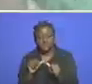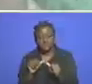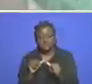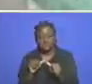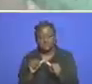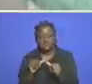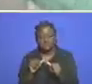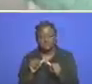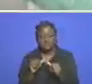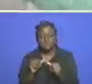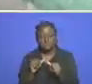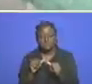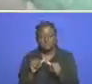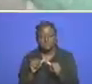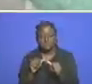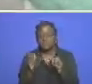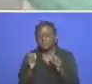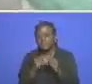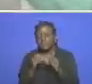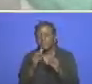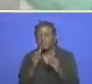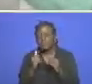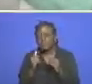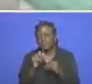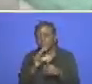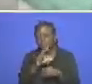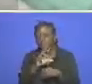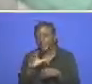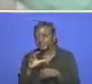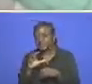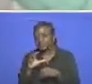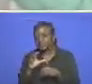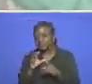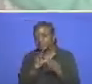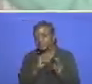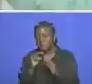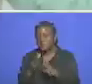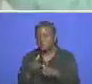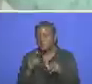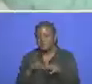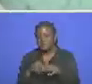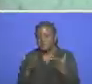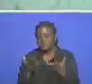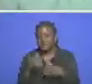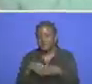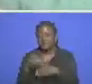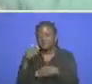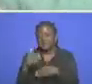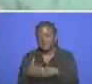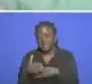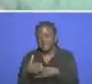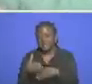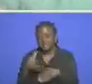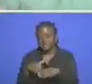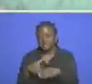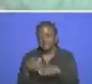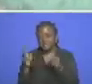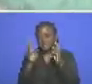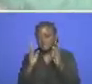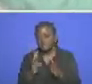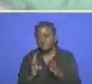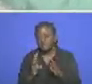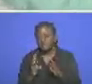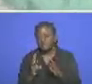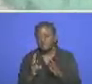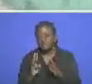We have in excess of 300, as I mentioned, sitting here outside in the elements. And we wanted to